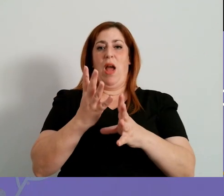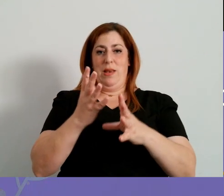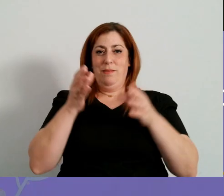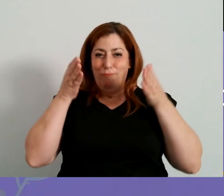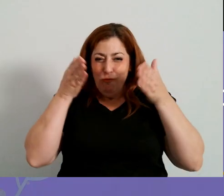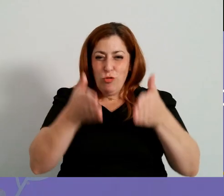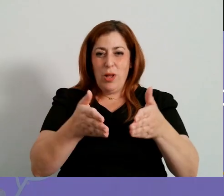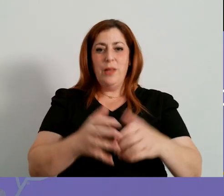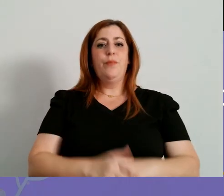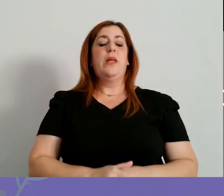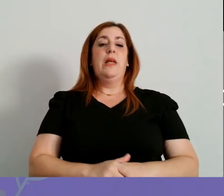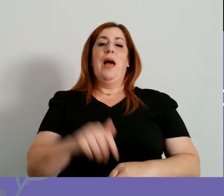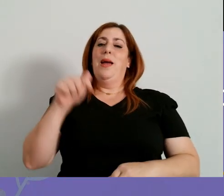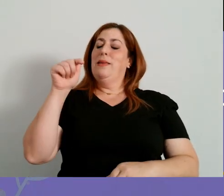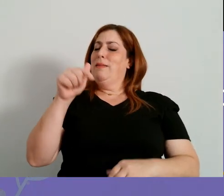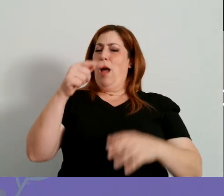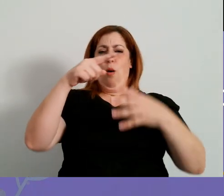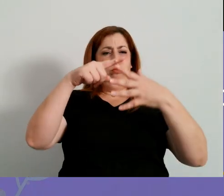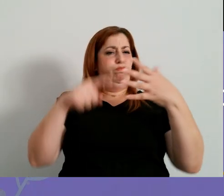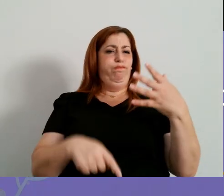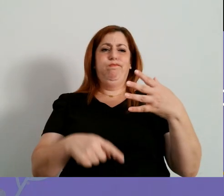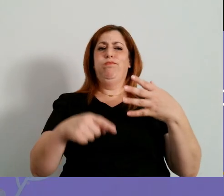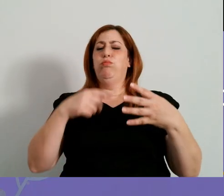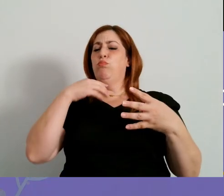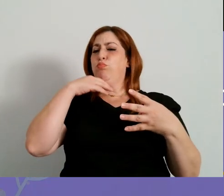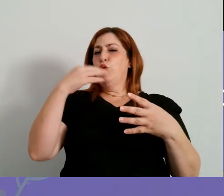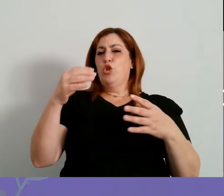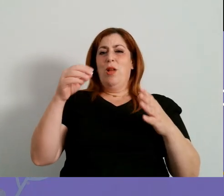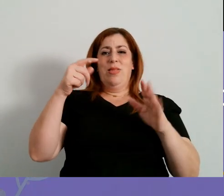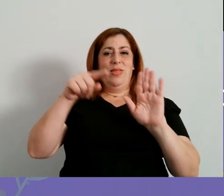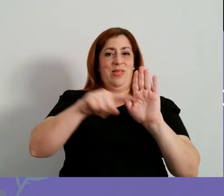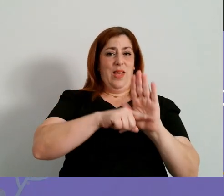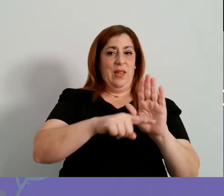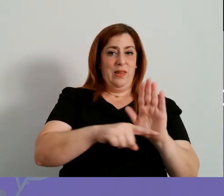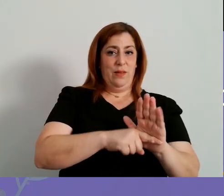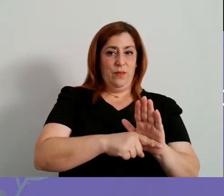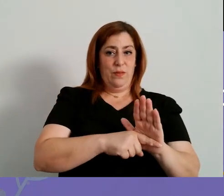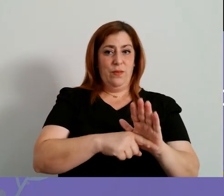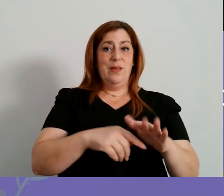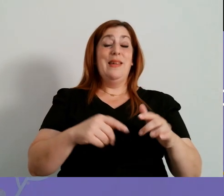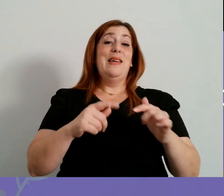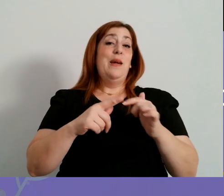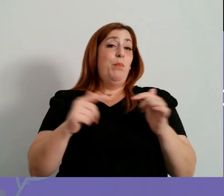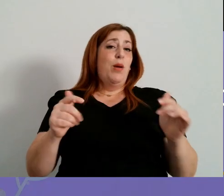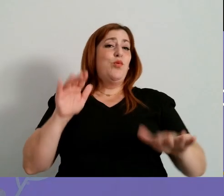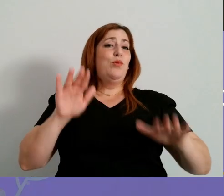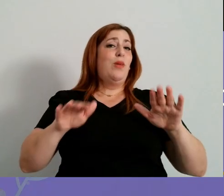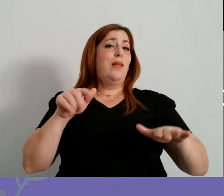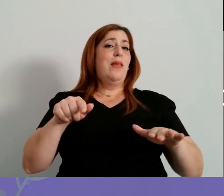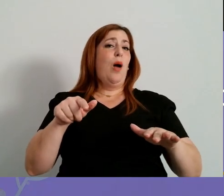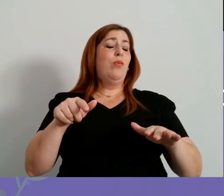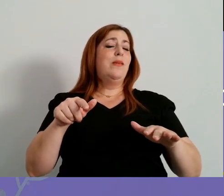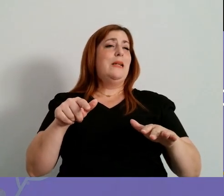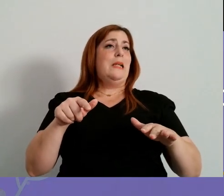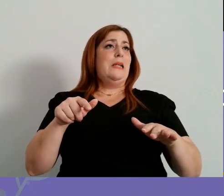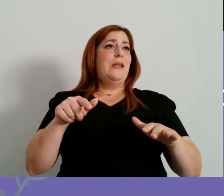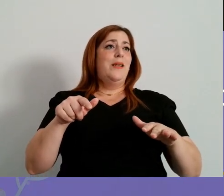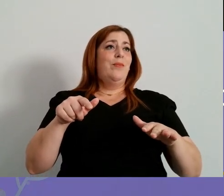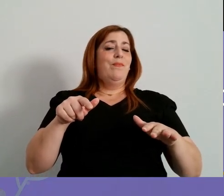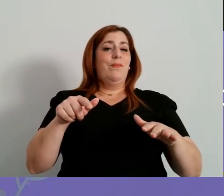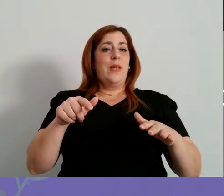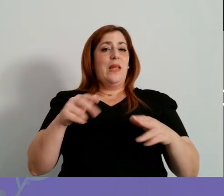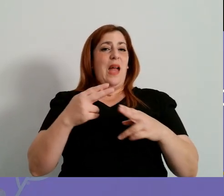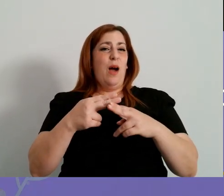even though these traits are not negative at all by themselves, they can definitely make the world a bit more difficult to navigate. That